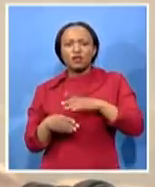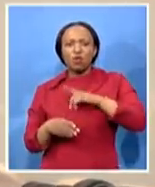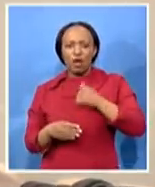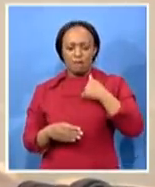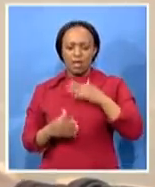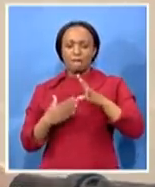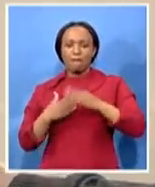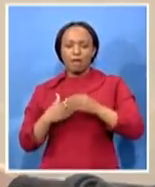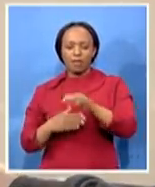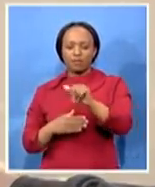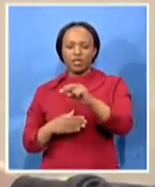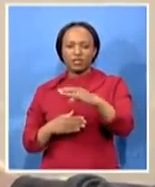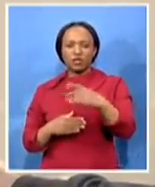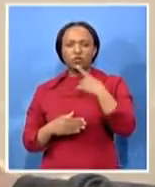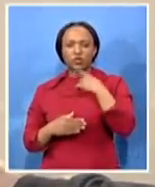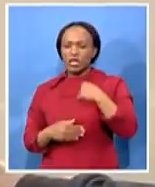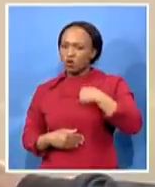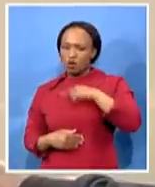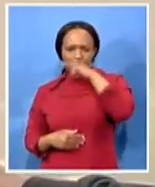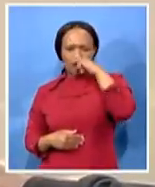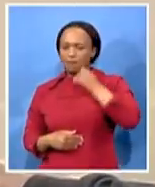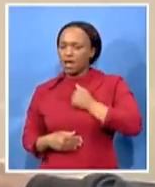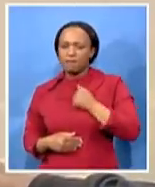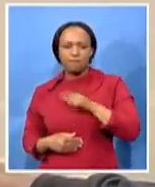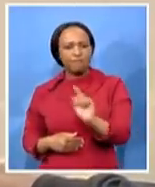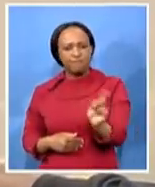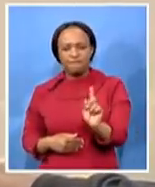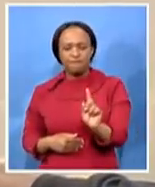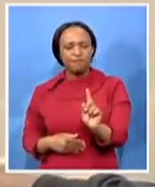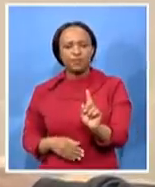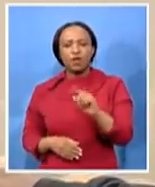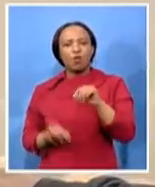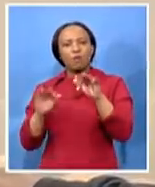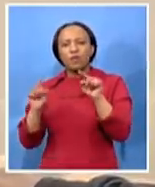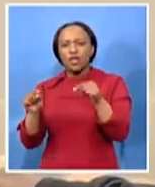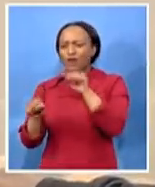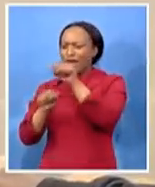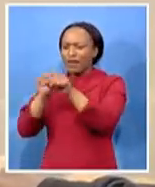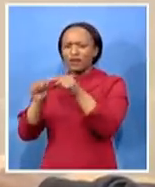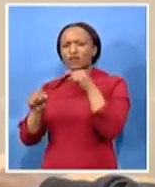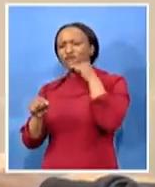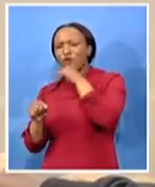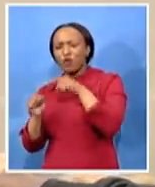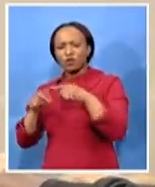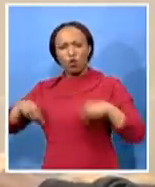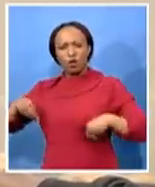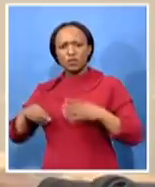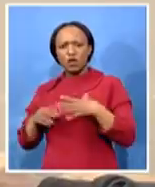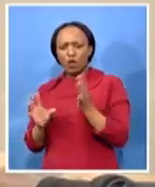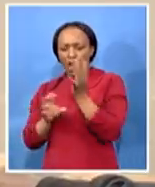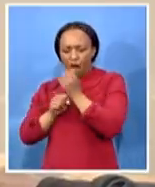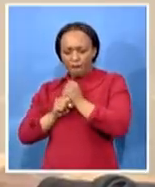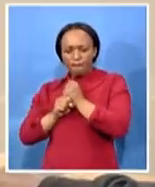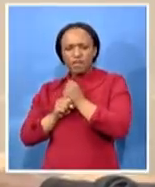name. People can't commit allegations of fraud and corruption and we are all bundled into one. So I am saying that the leadership